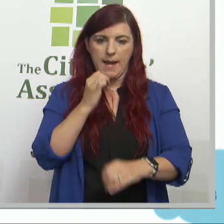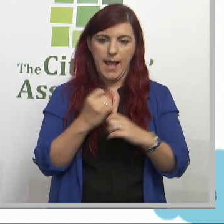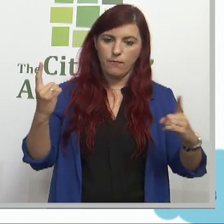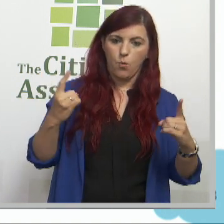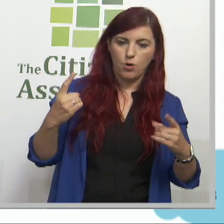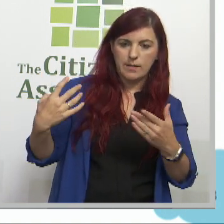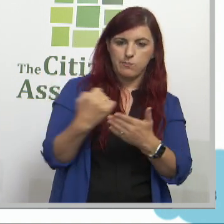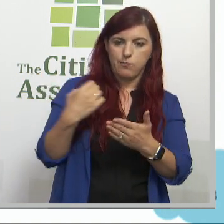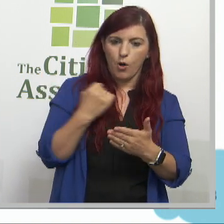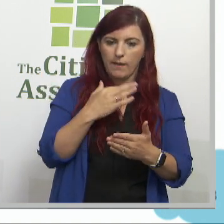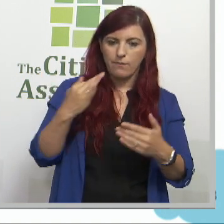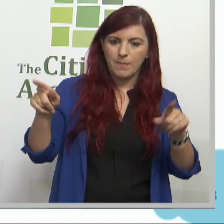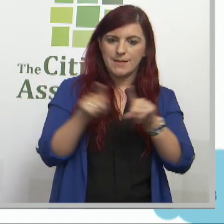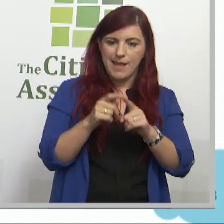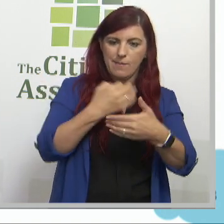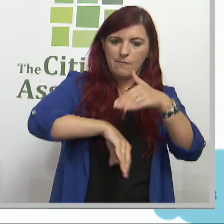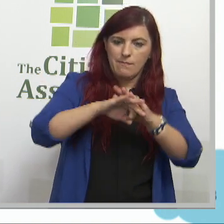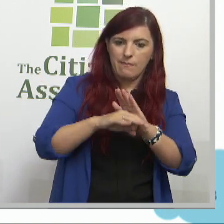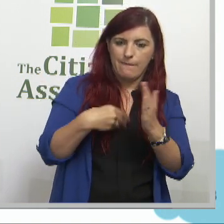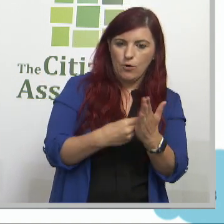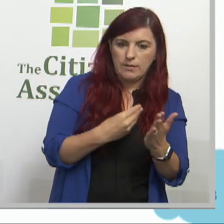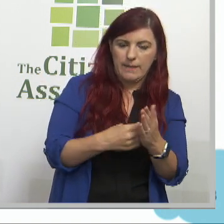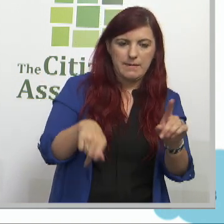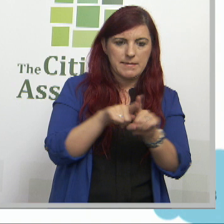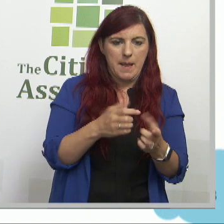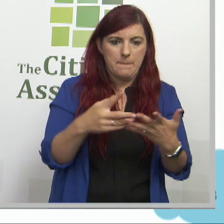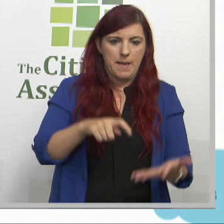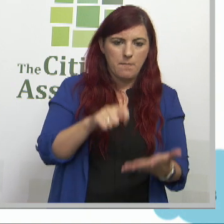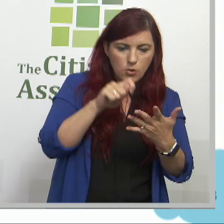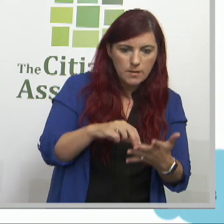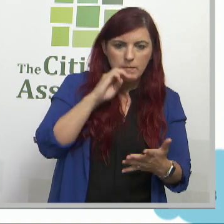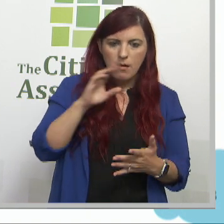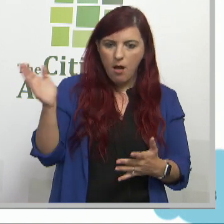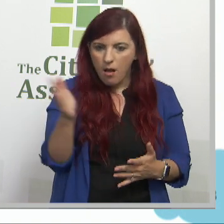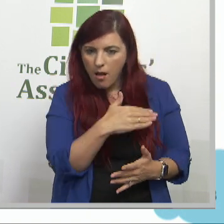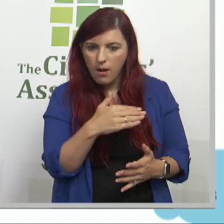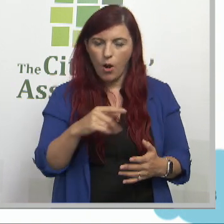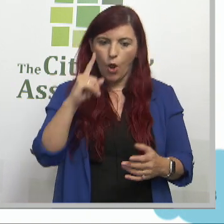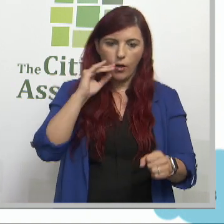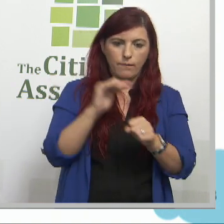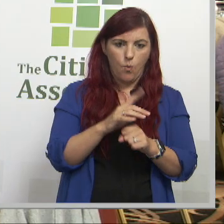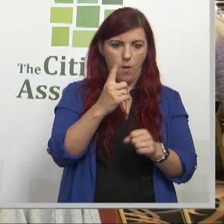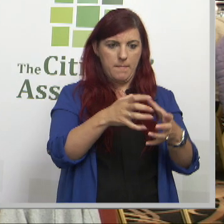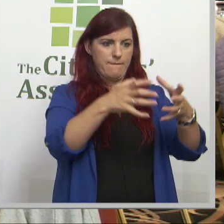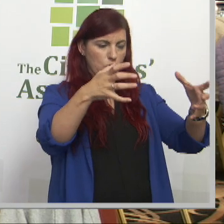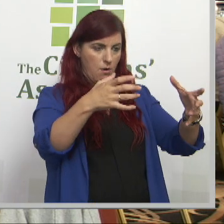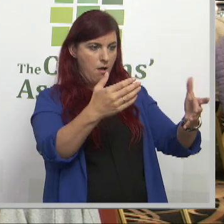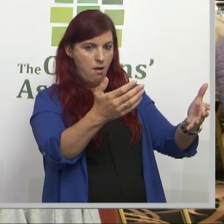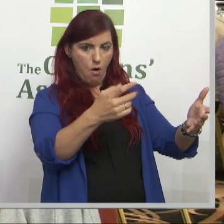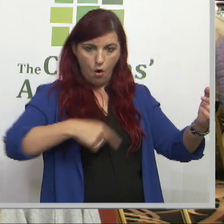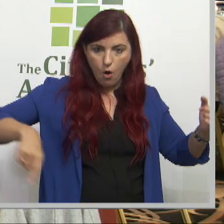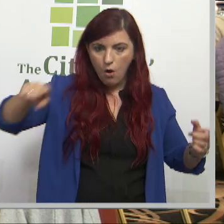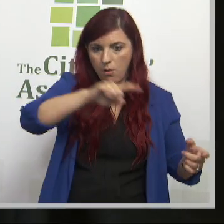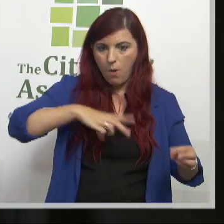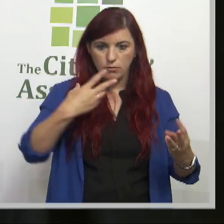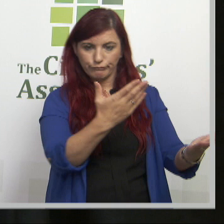same exchequer funds, the same big budget kitty. All the taxes that you pay are going into one big fund, and they're all pulling on